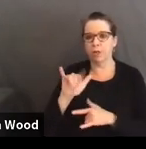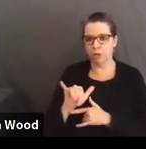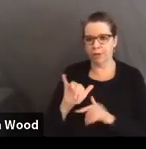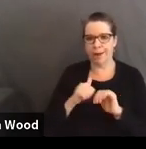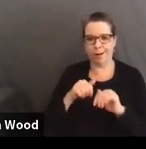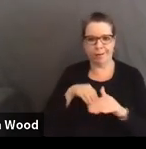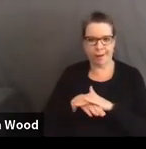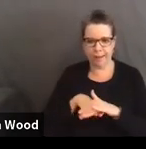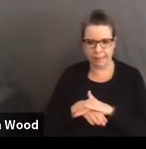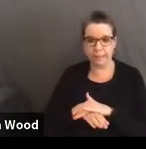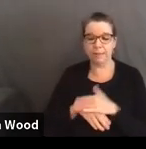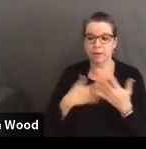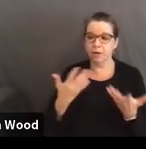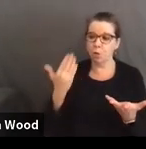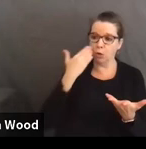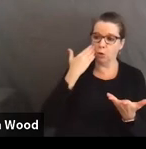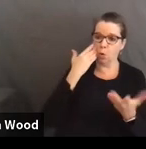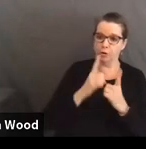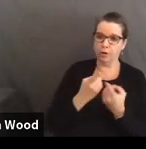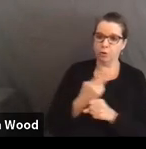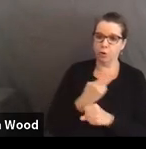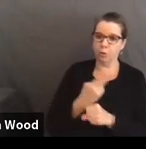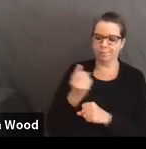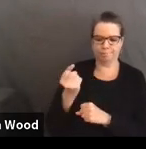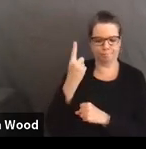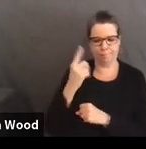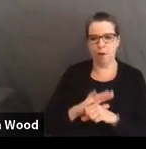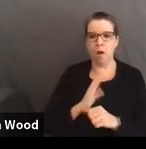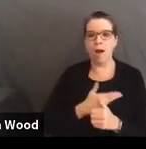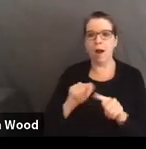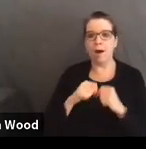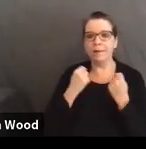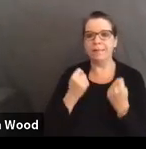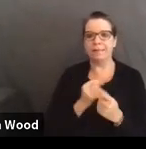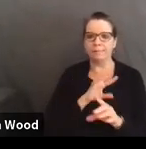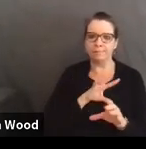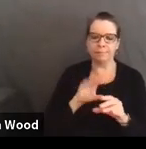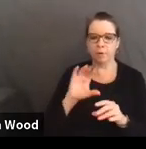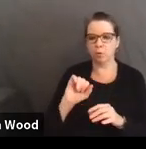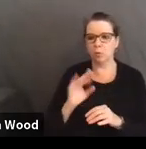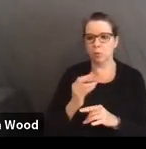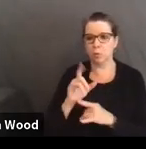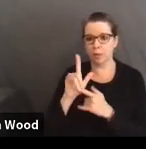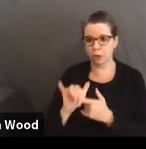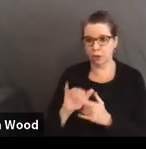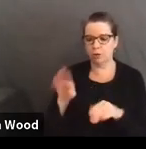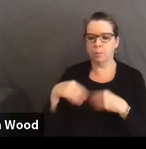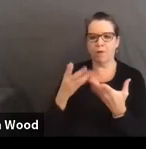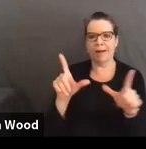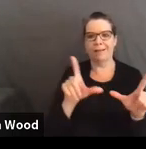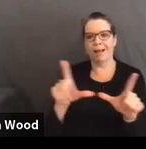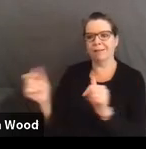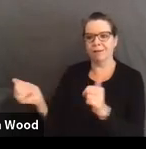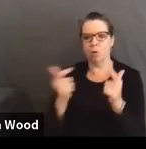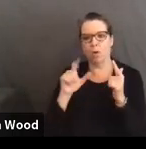you want to know what you're helping districts with, which makes a ton of sense. So our team is actively engaged with Schoology, and we will be providing licenses to